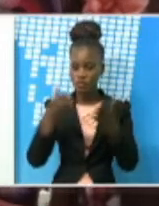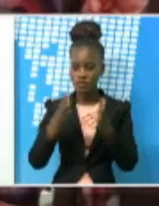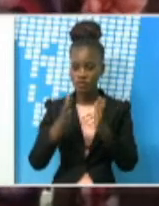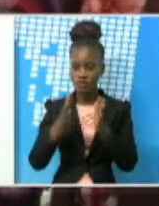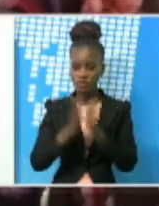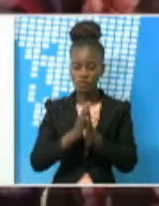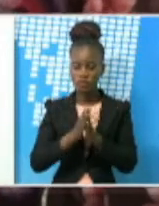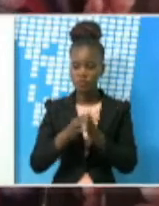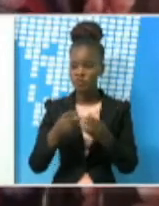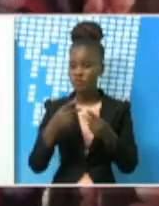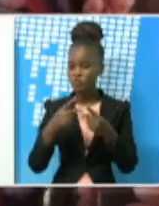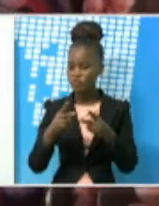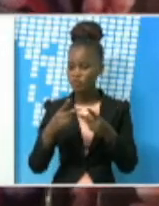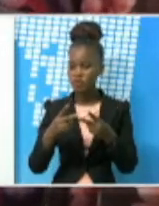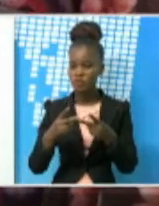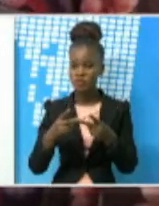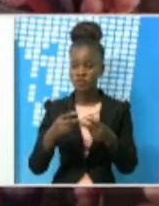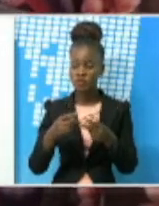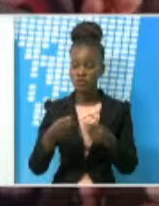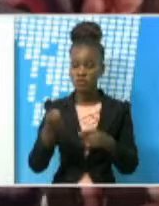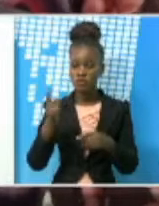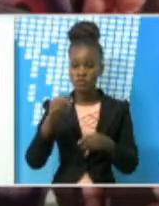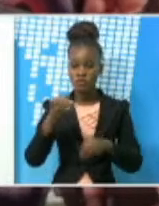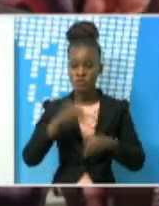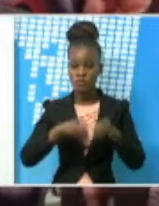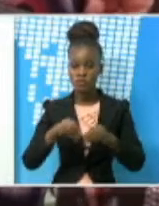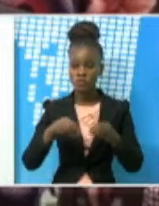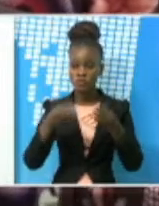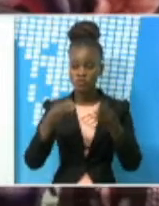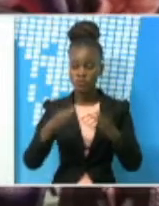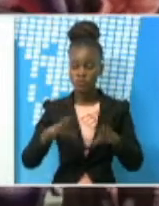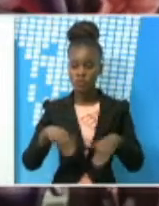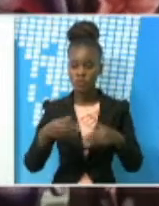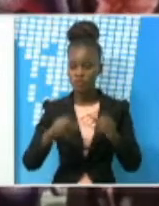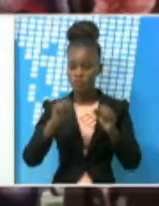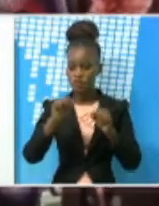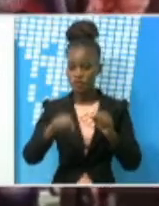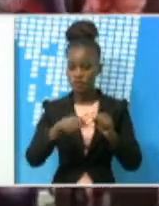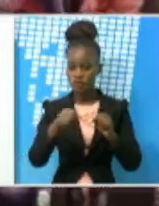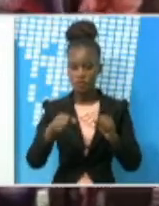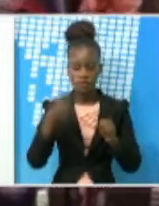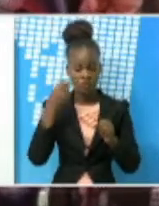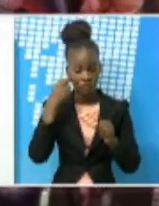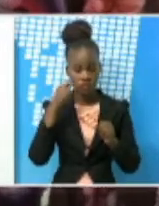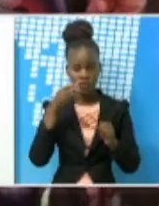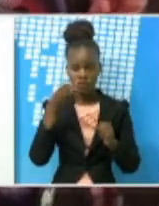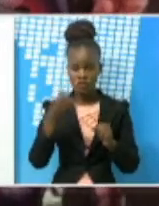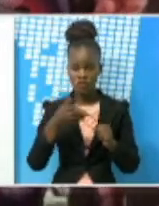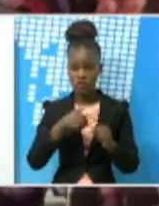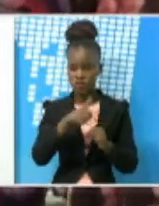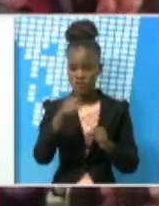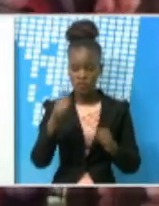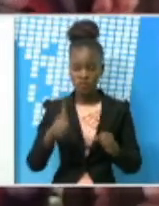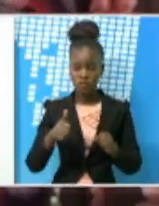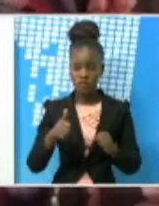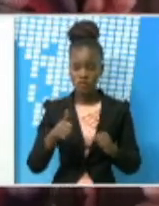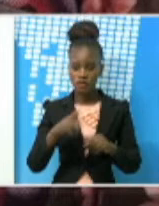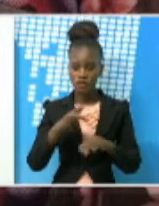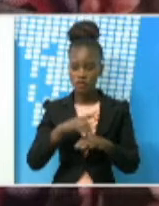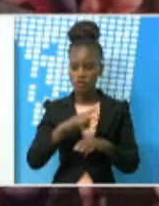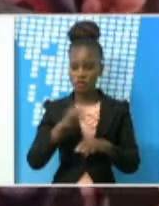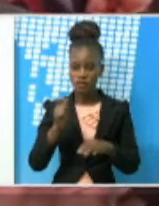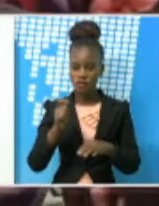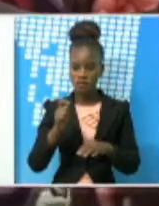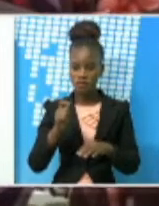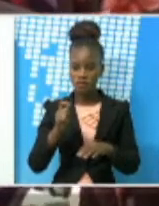starting, but the income is somehow, I can't starve like others, like the way